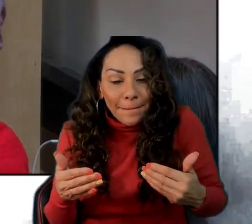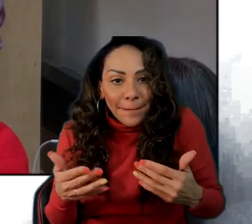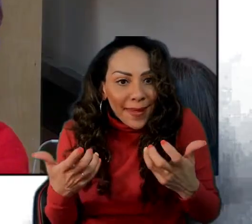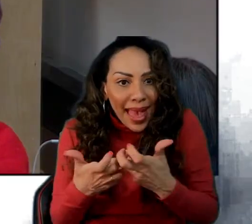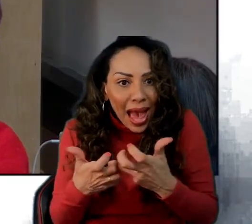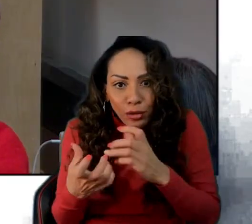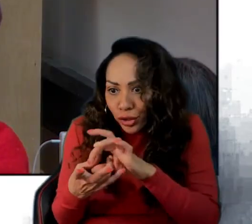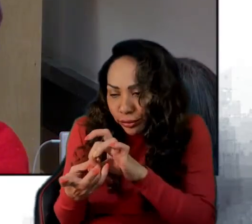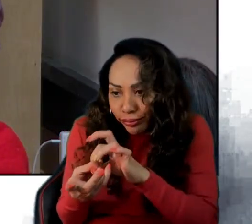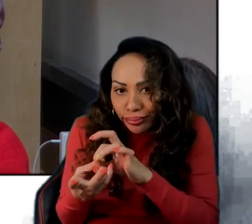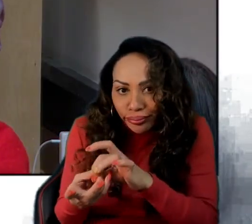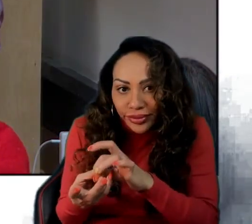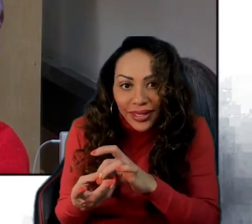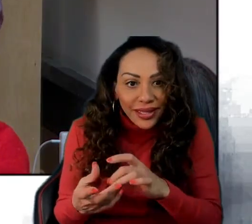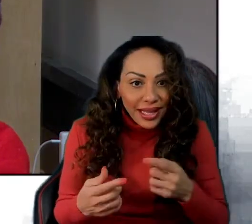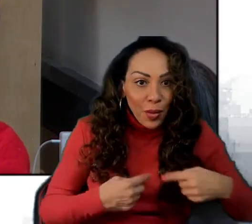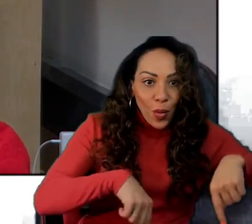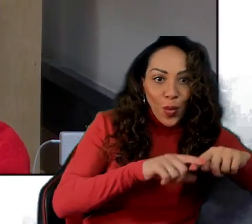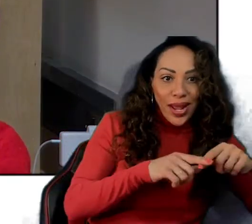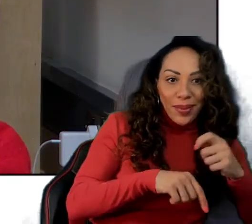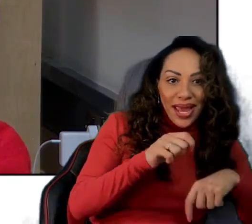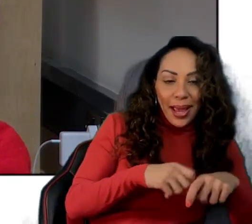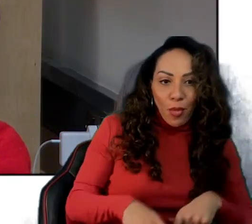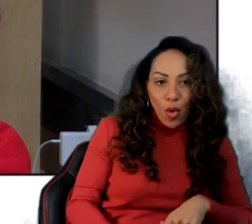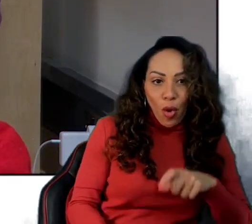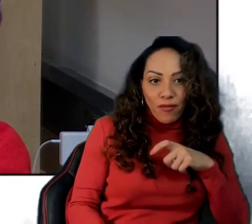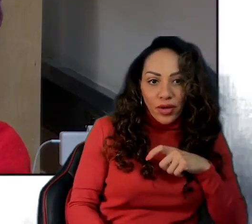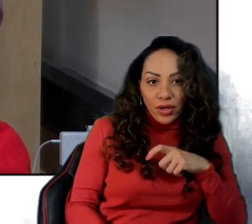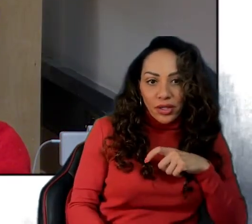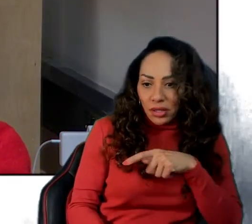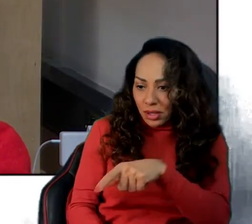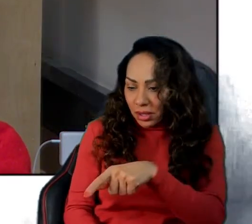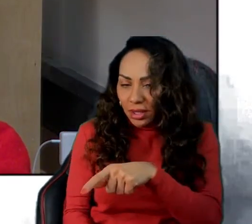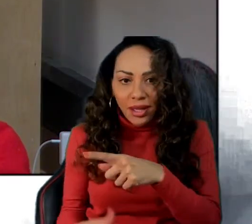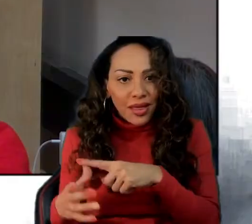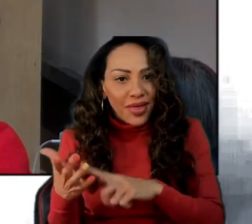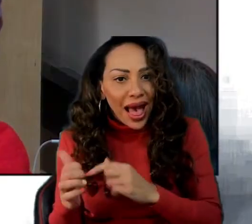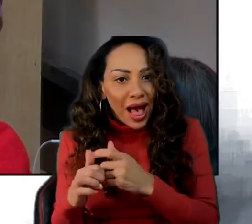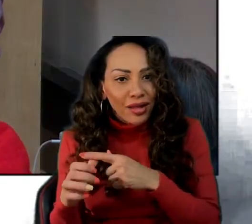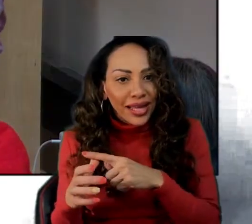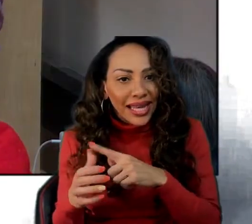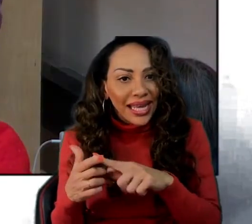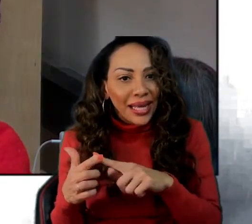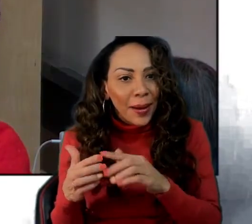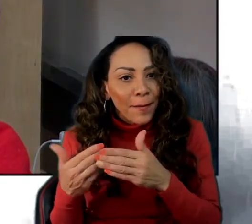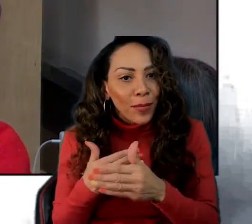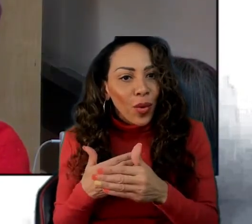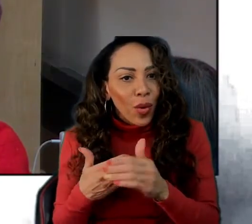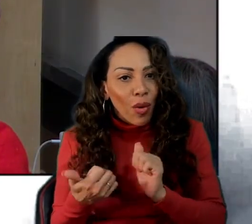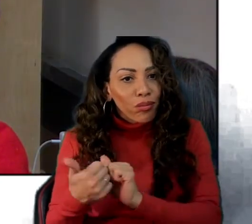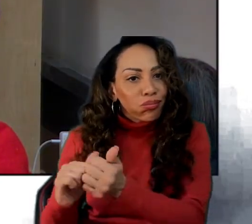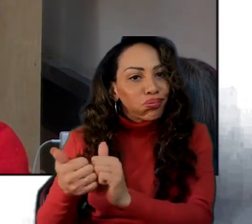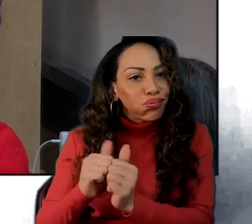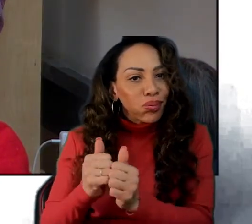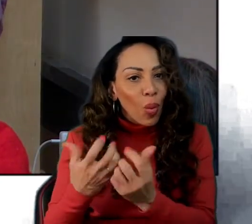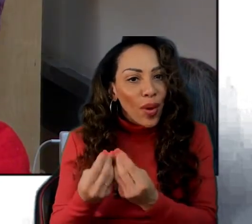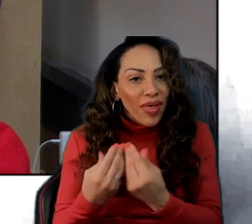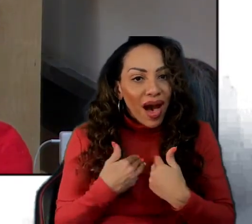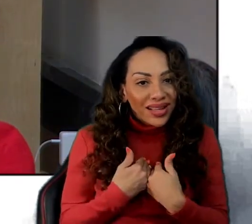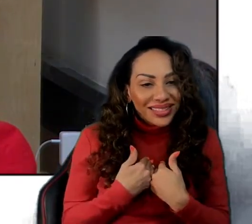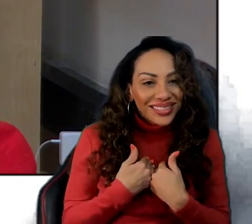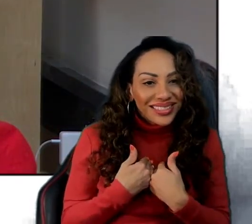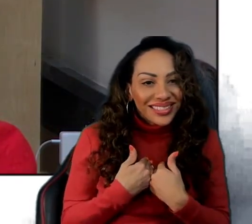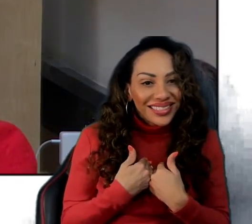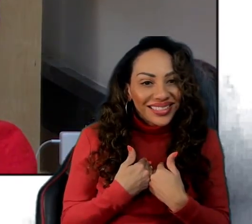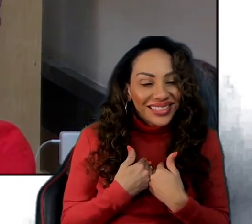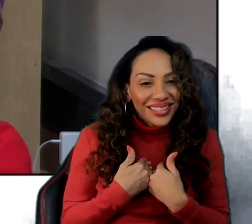we became more confident and the algae became more kind of like a partner and more reliable, and like we started to get